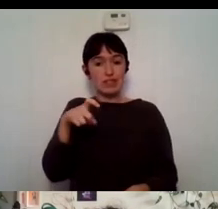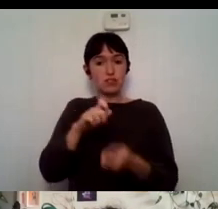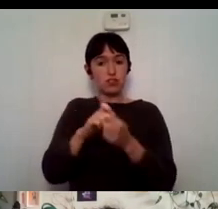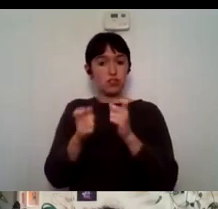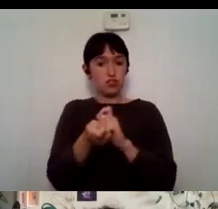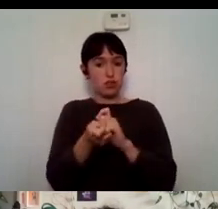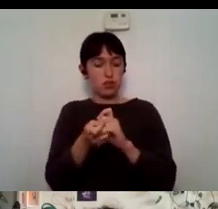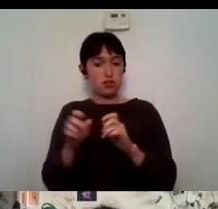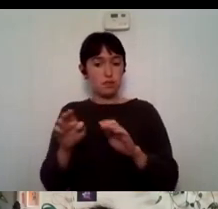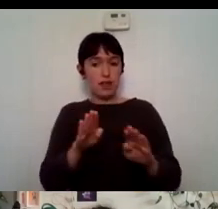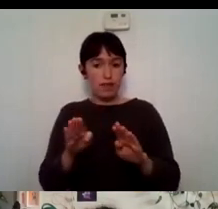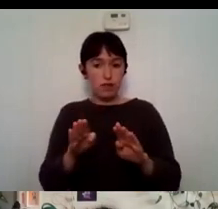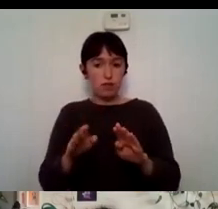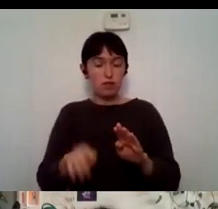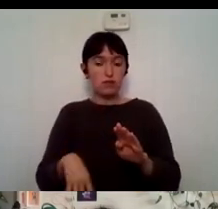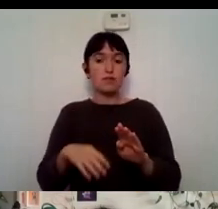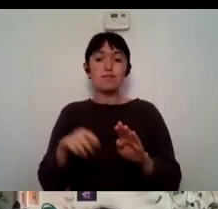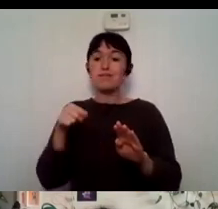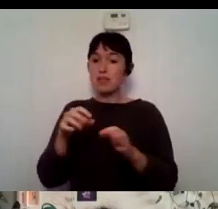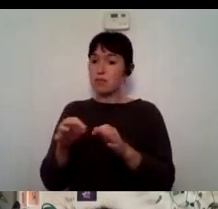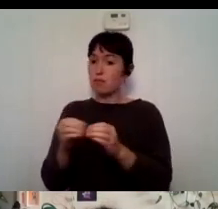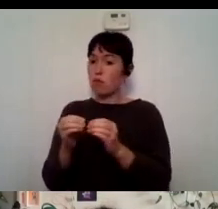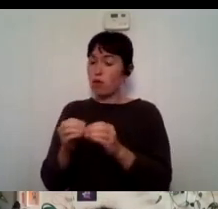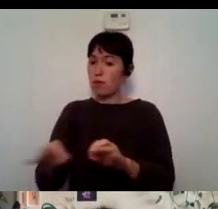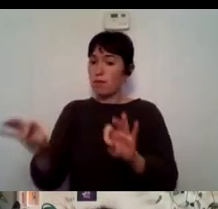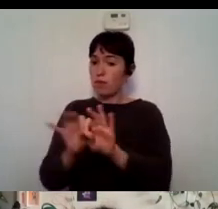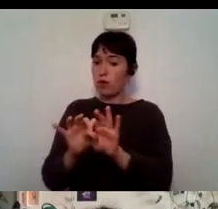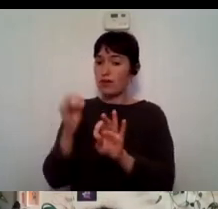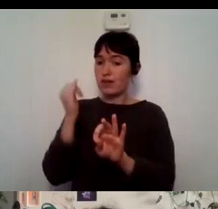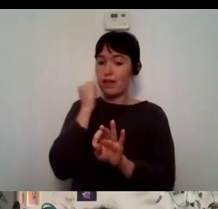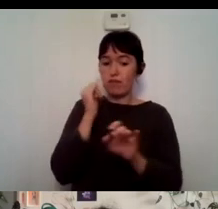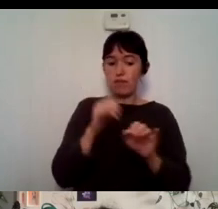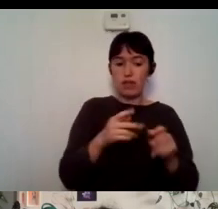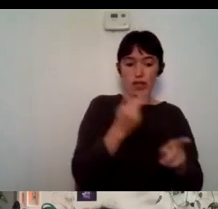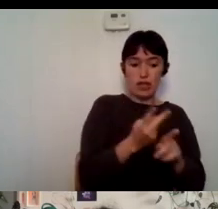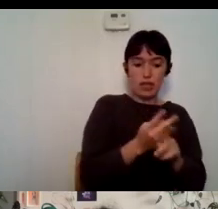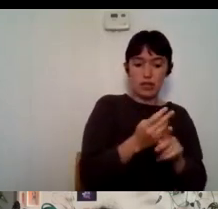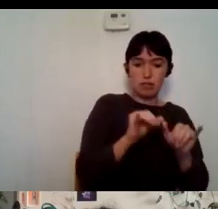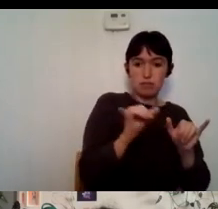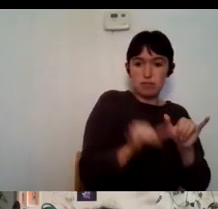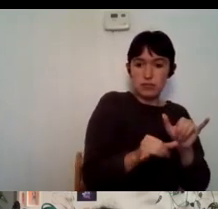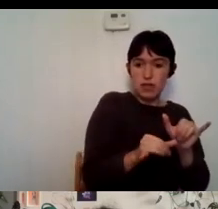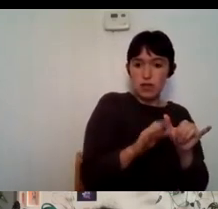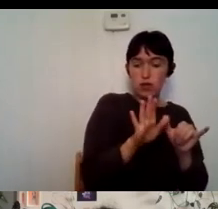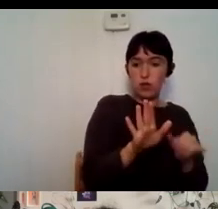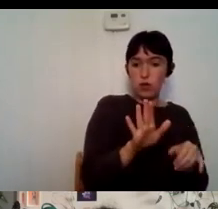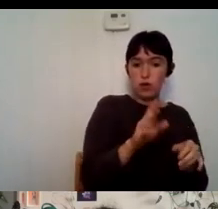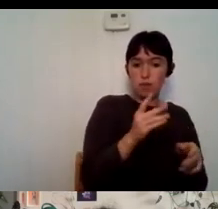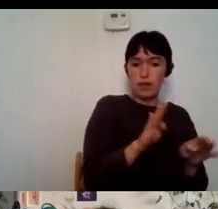than staying with your behavior if you're winning. So this is why lose shift might be more important than win